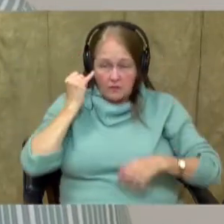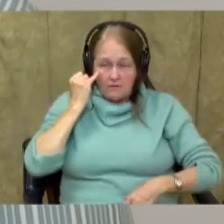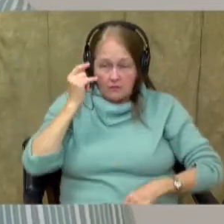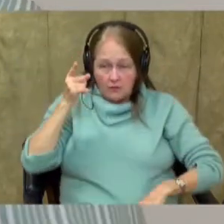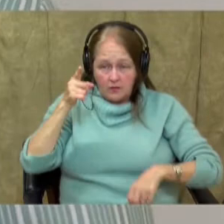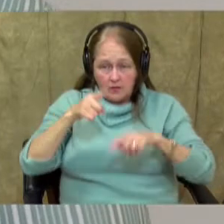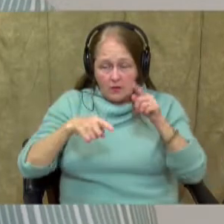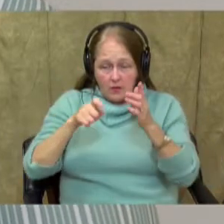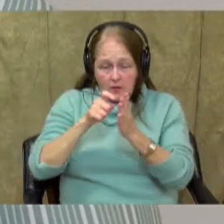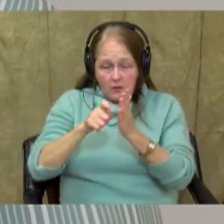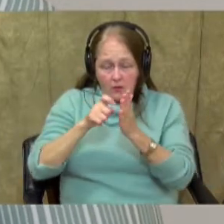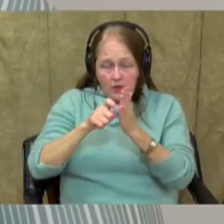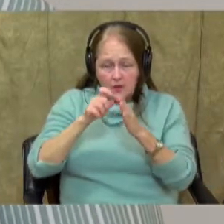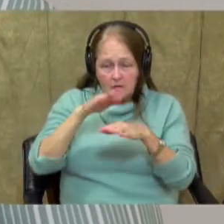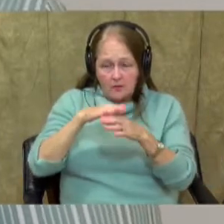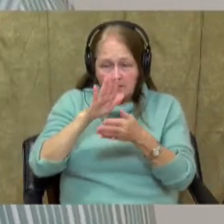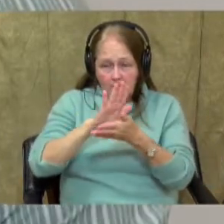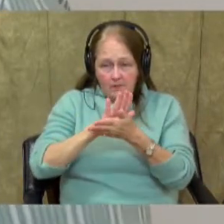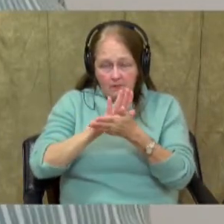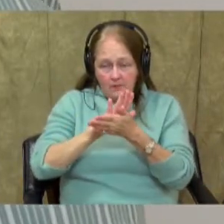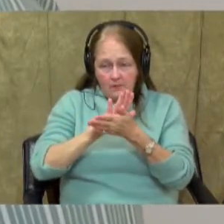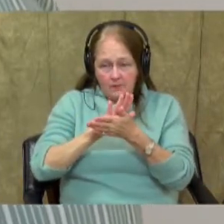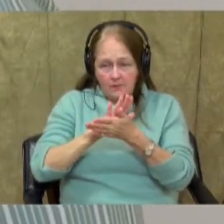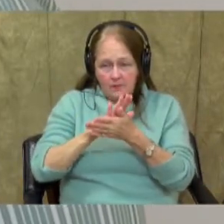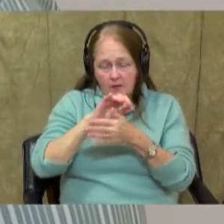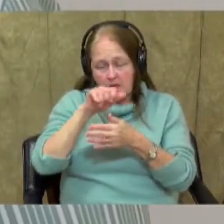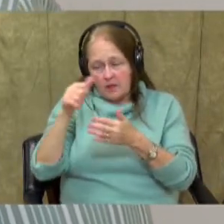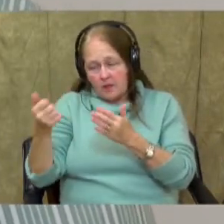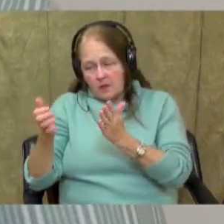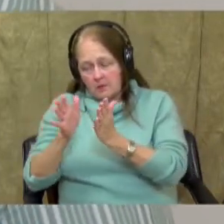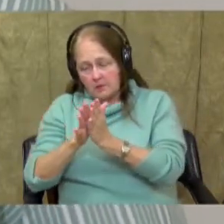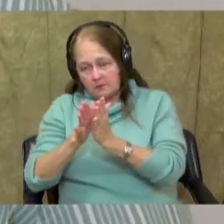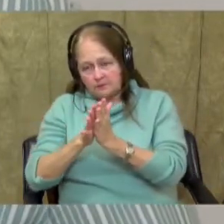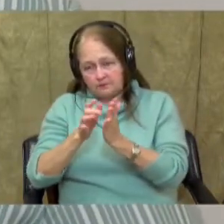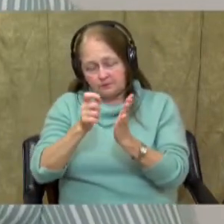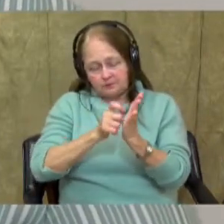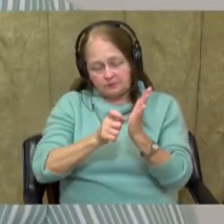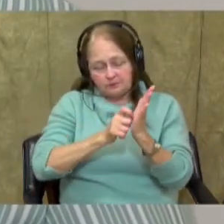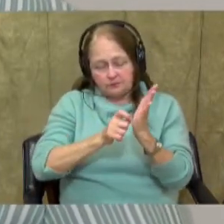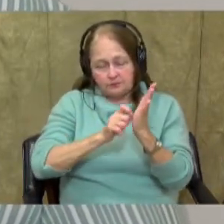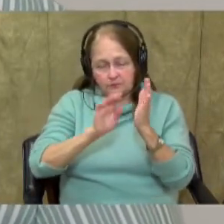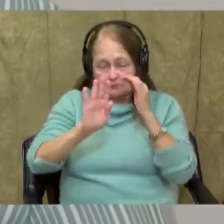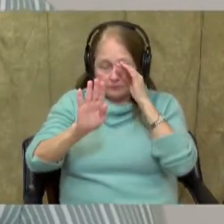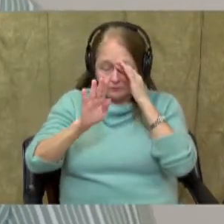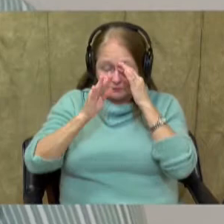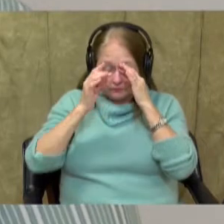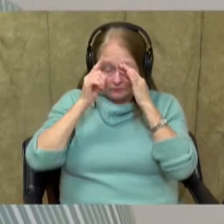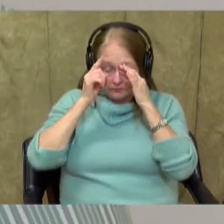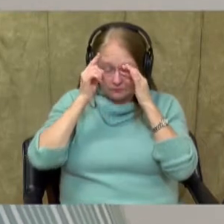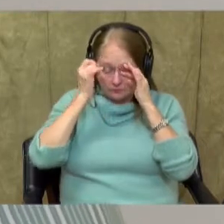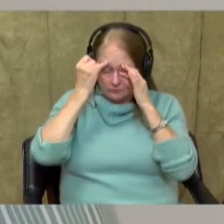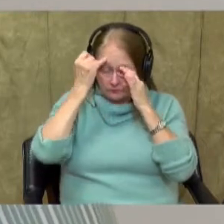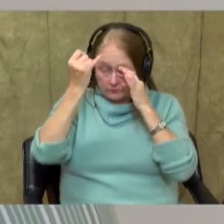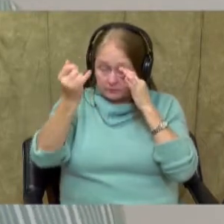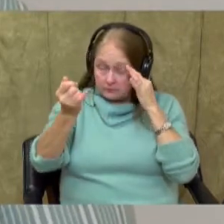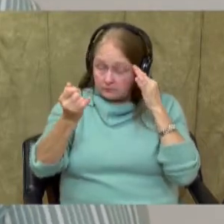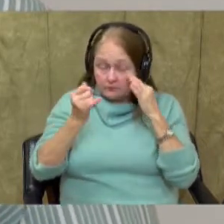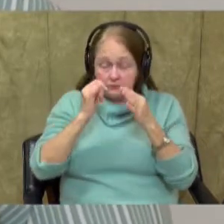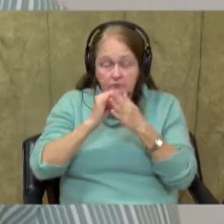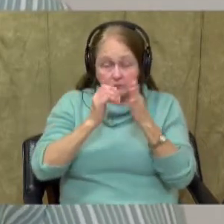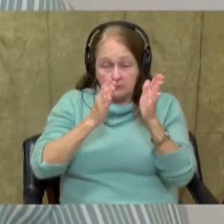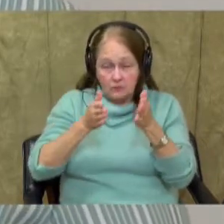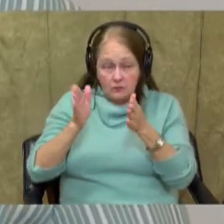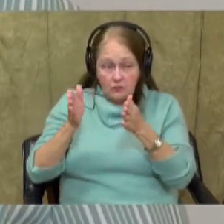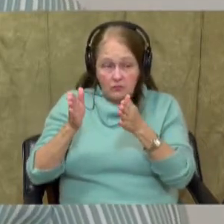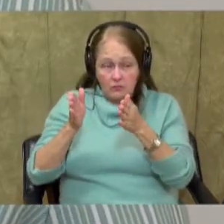piece of paper, grab a sticky note or even grab another piece of paper and jot down your ideas on it. In fact, speaking of